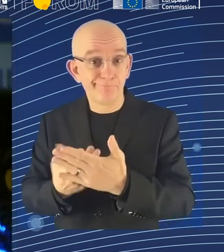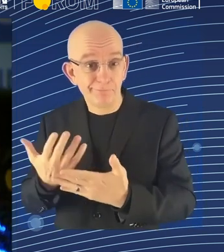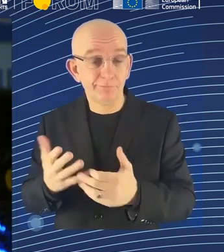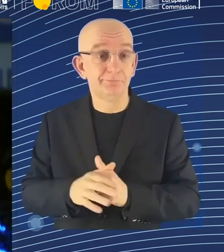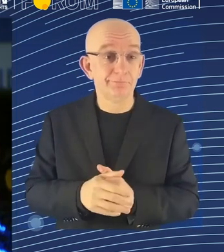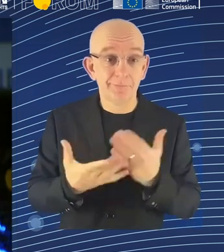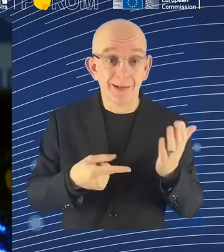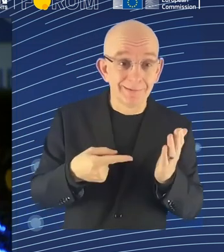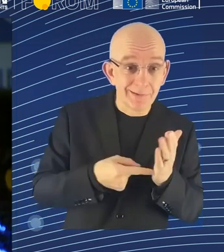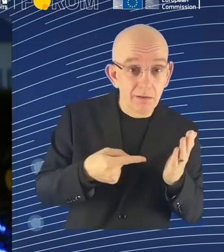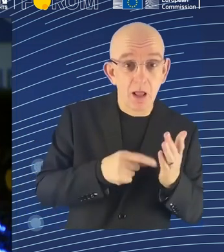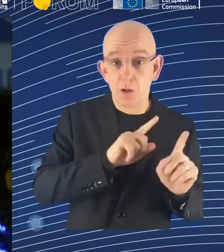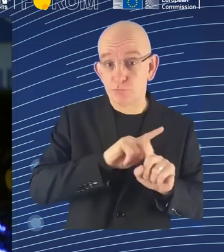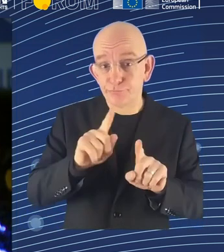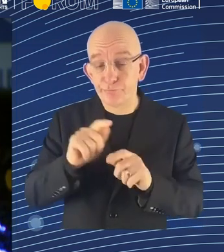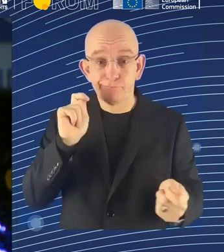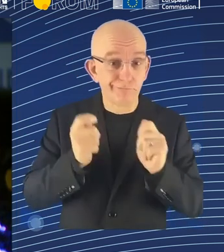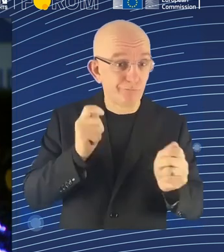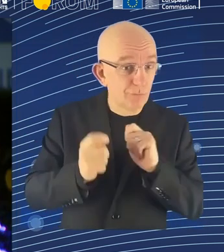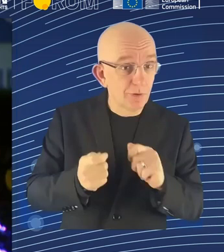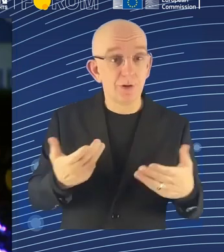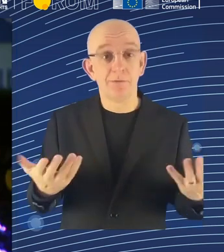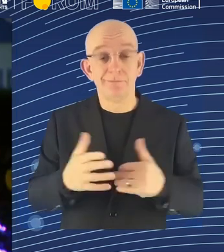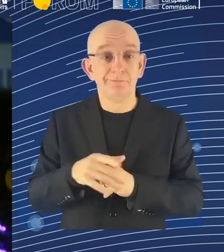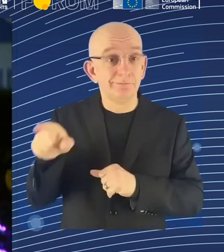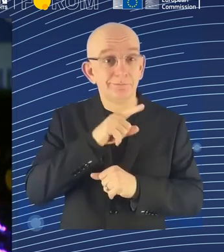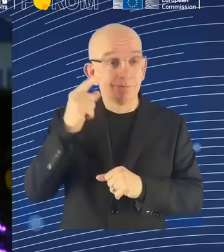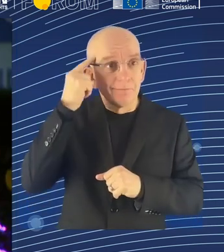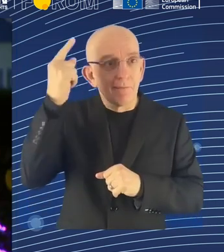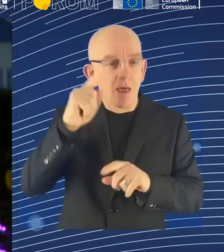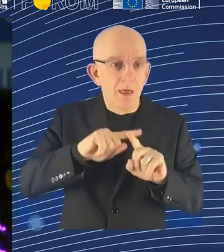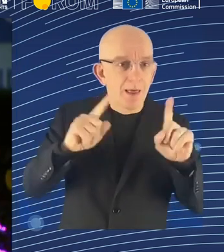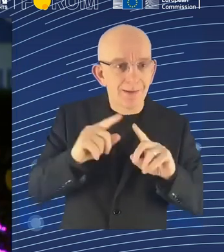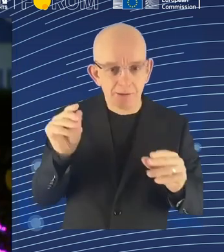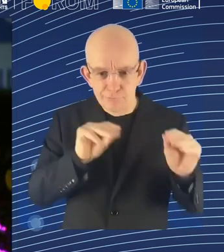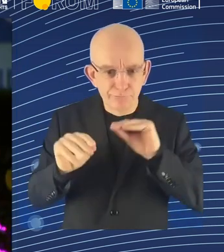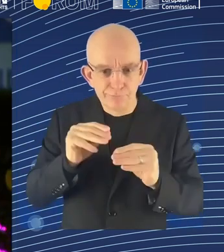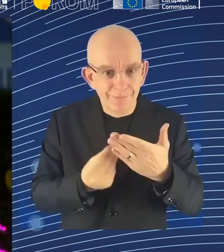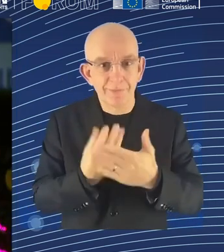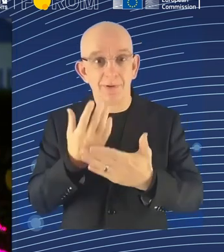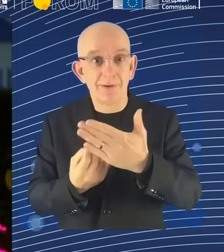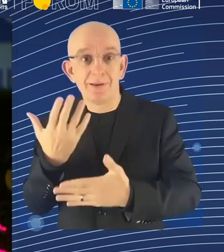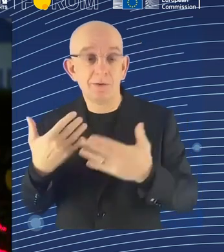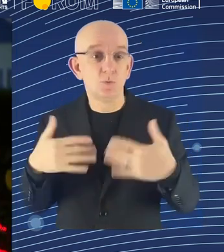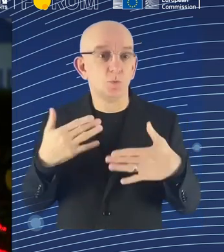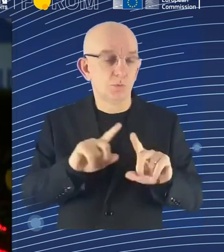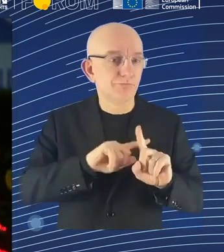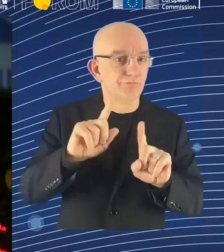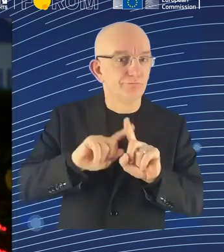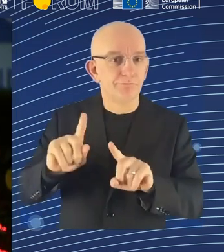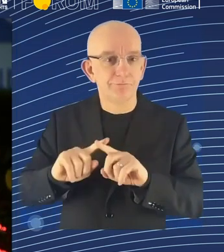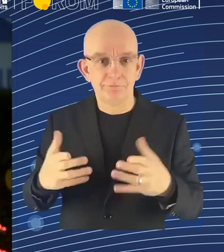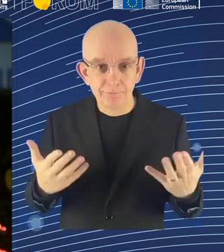wave of innovation. We know the most recent of these waves of innovation, steam,